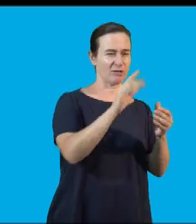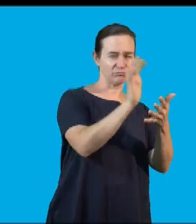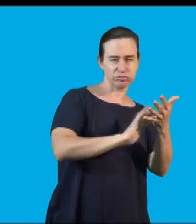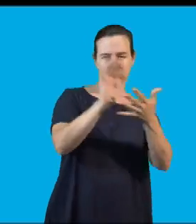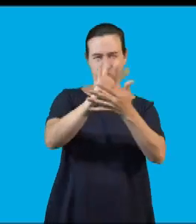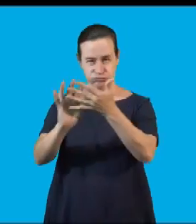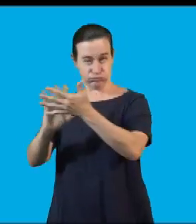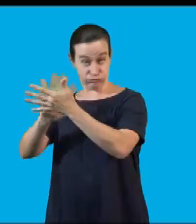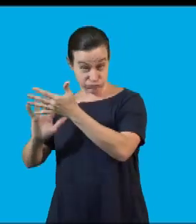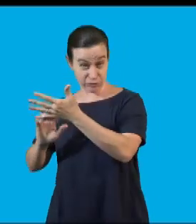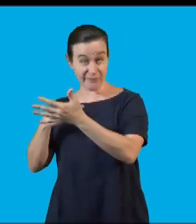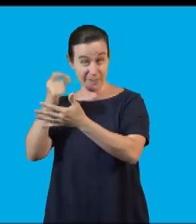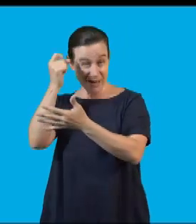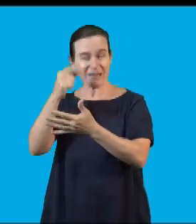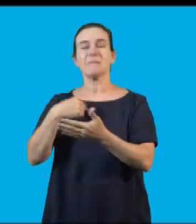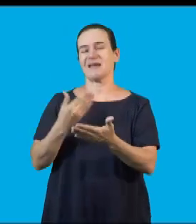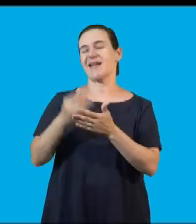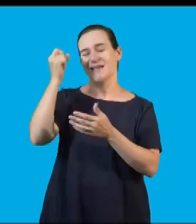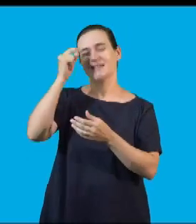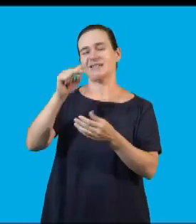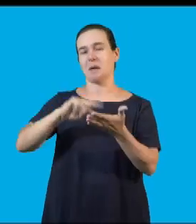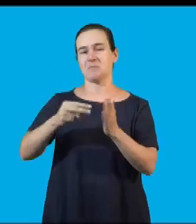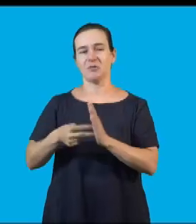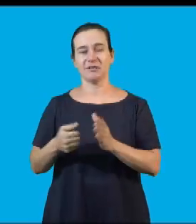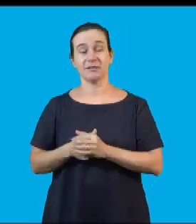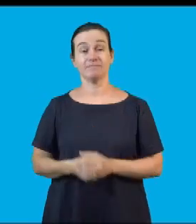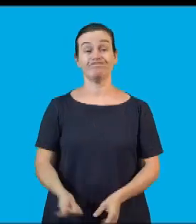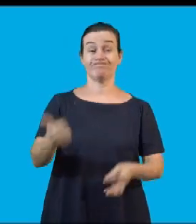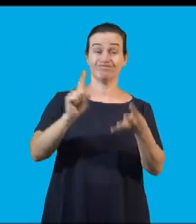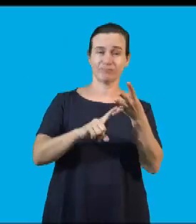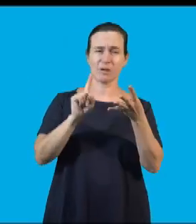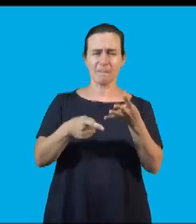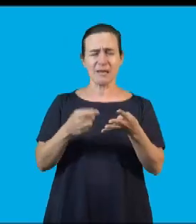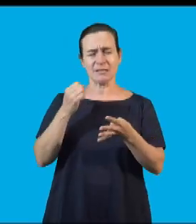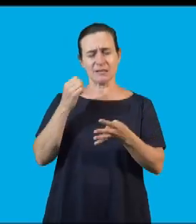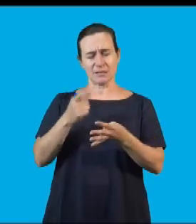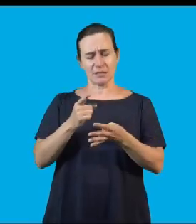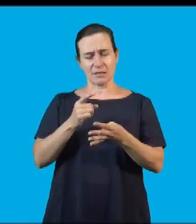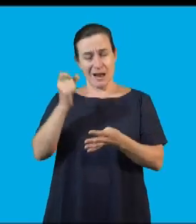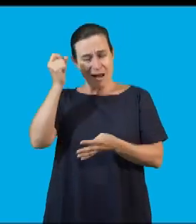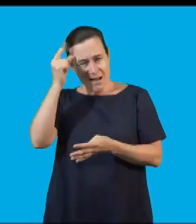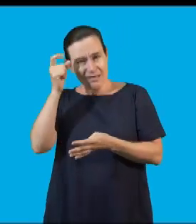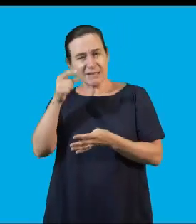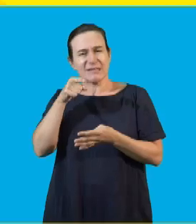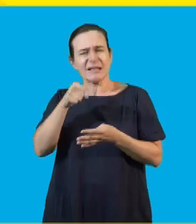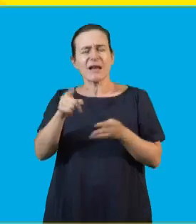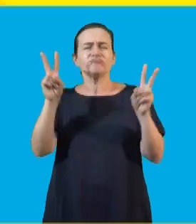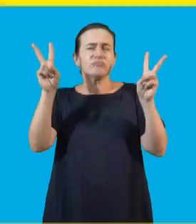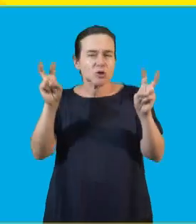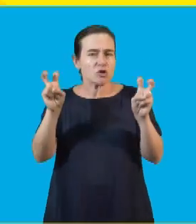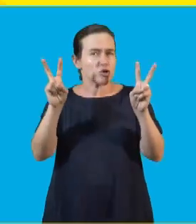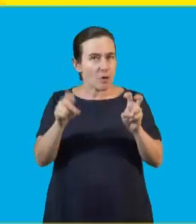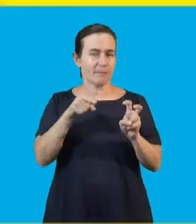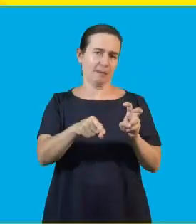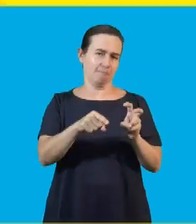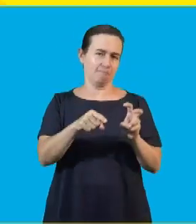will also study the purpose. Always ensure that you have a clear understanding of the topic. Ensure